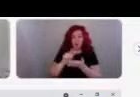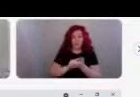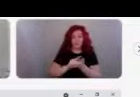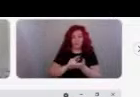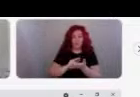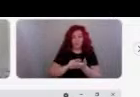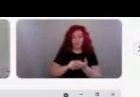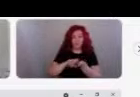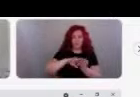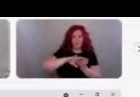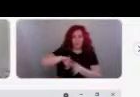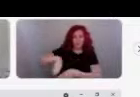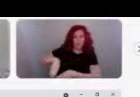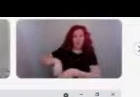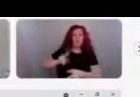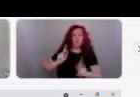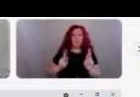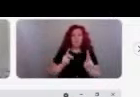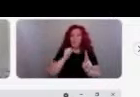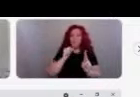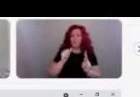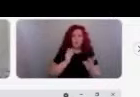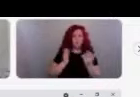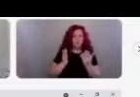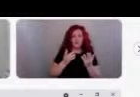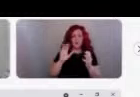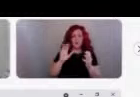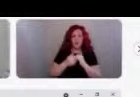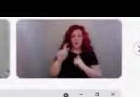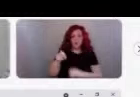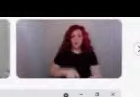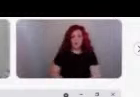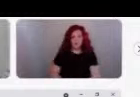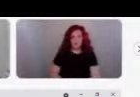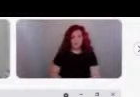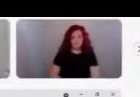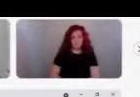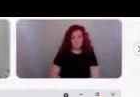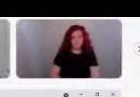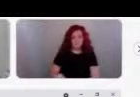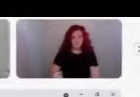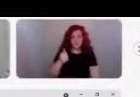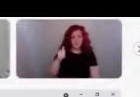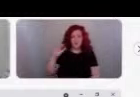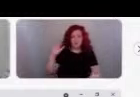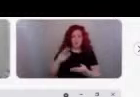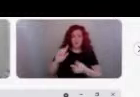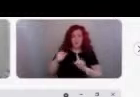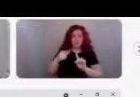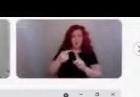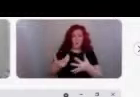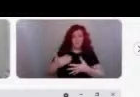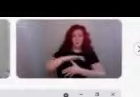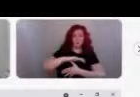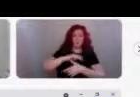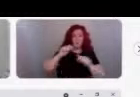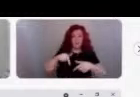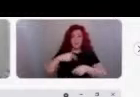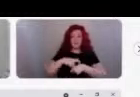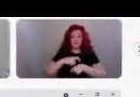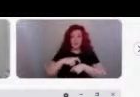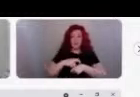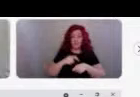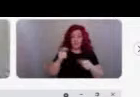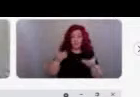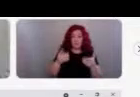on the sidelines and people were not as well served as they should have been other lesser goals took precedence this time around may i